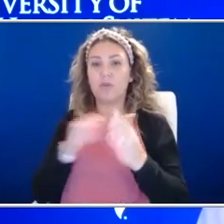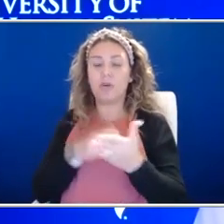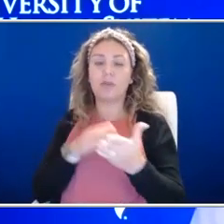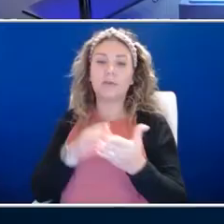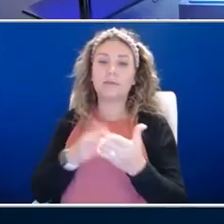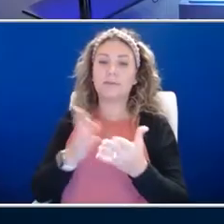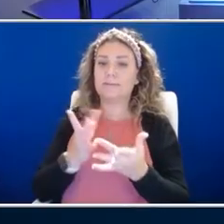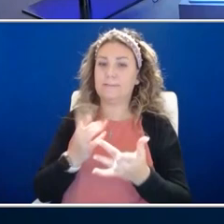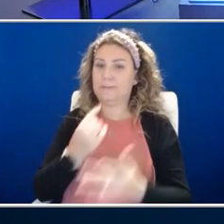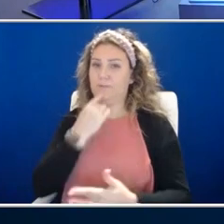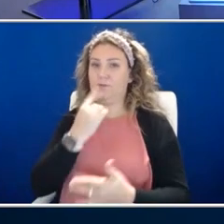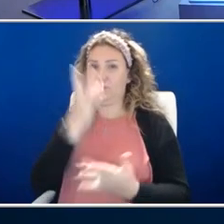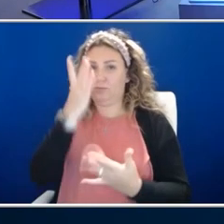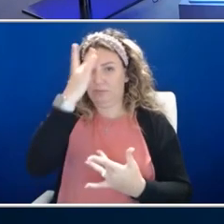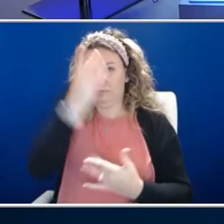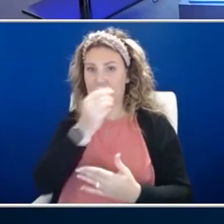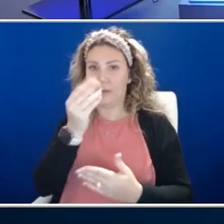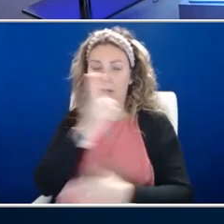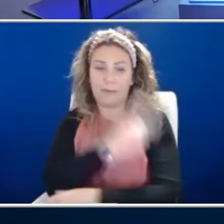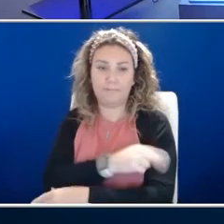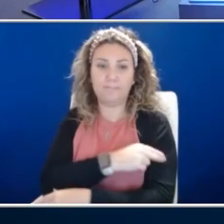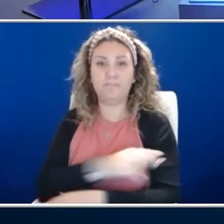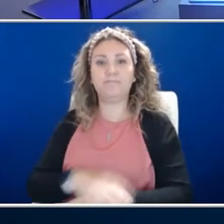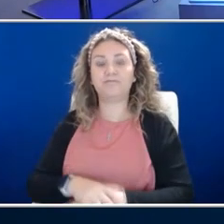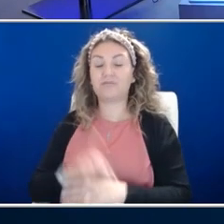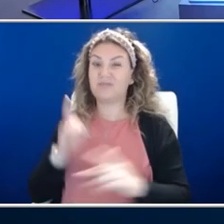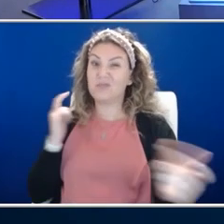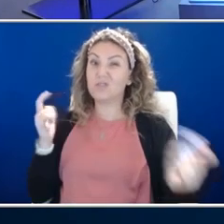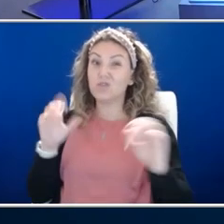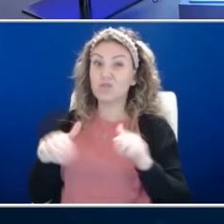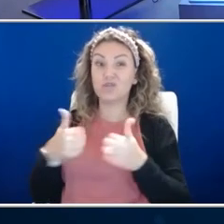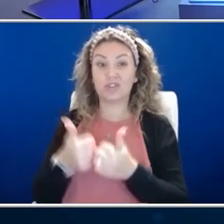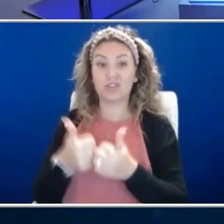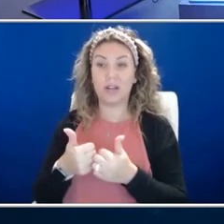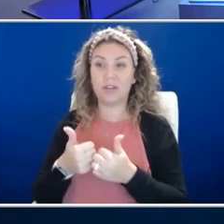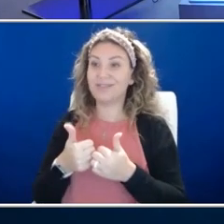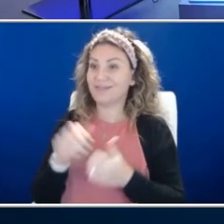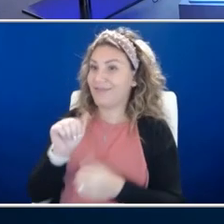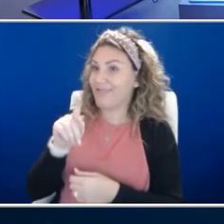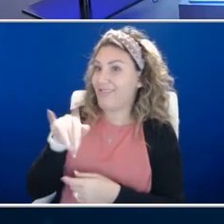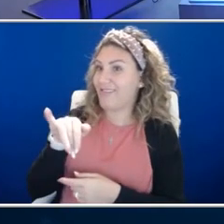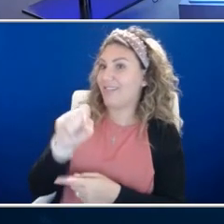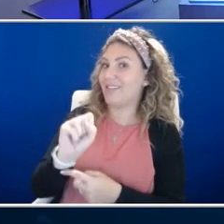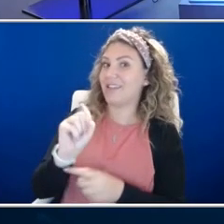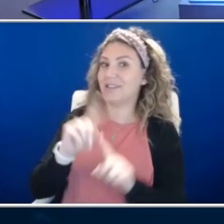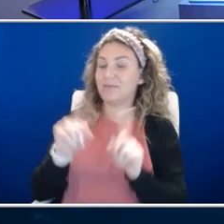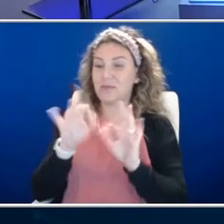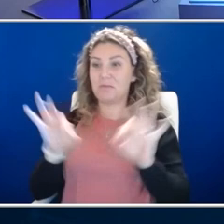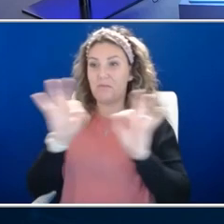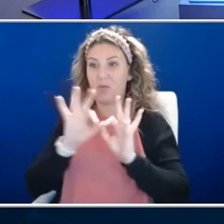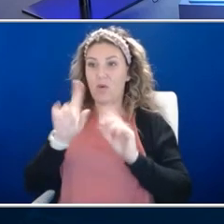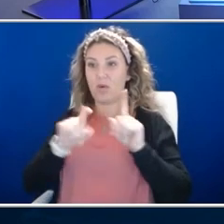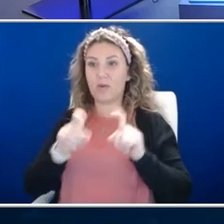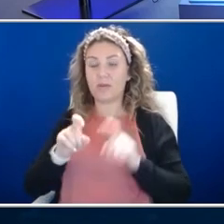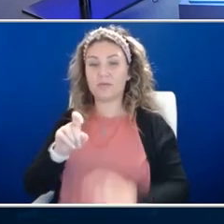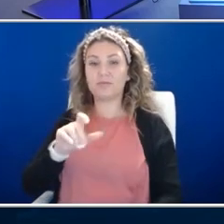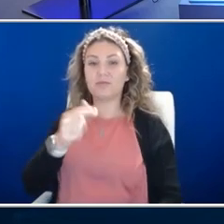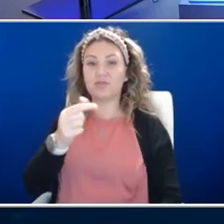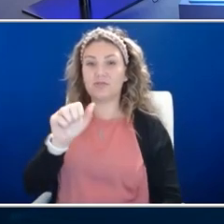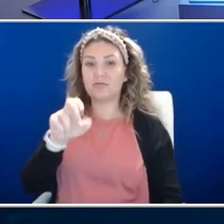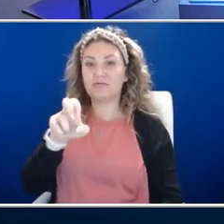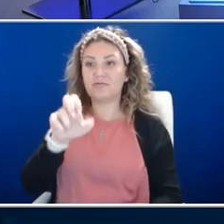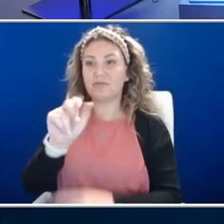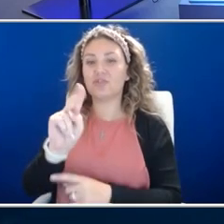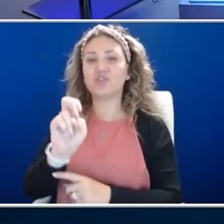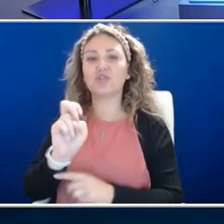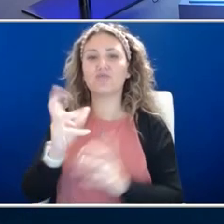hospitalization as well. Yeah, these are big challenges, Alexis, but important questions. Go ahead. Gene wants some clarification